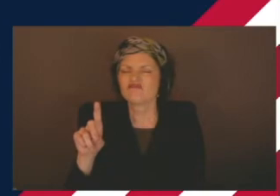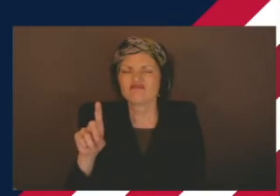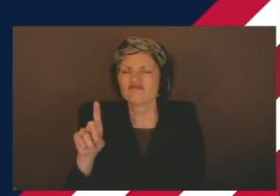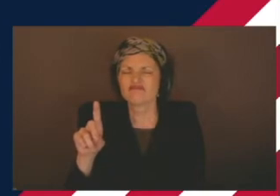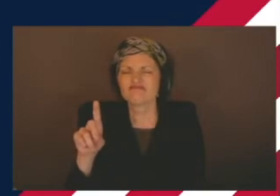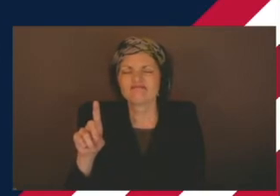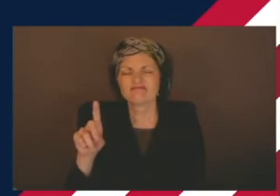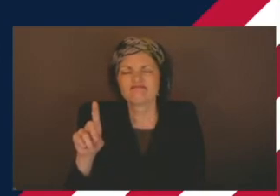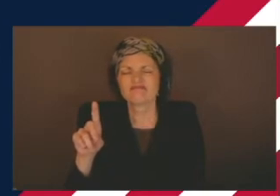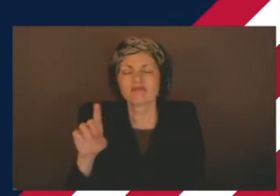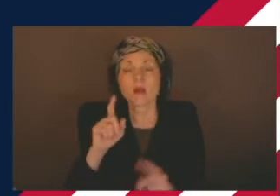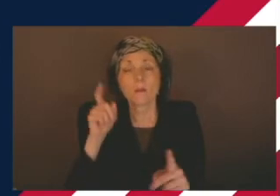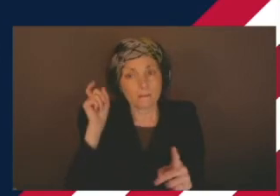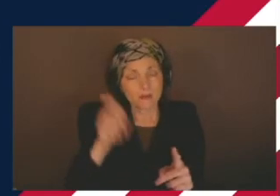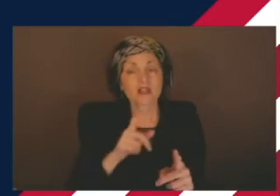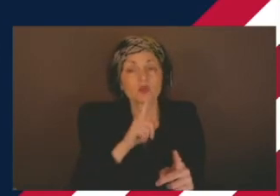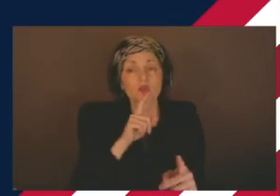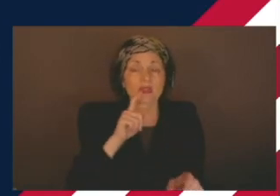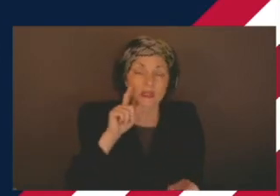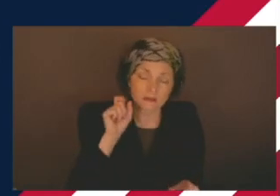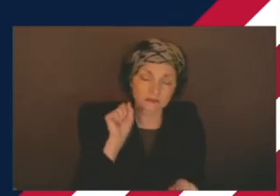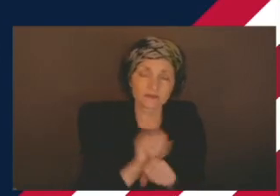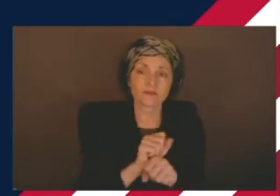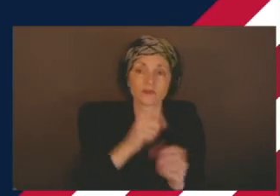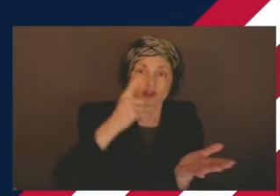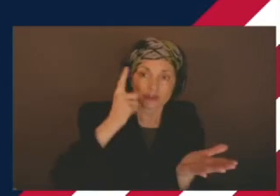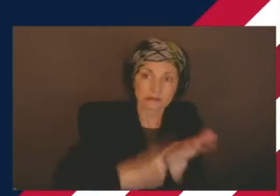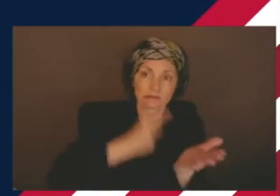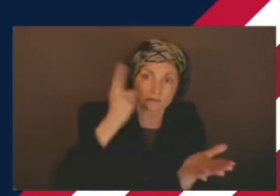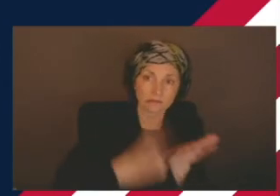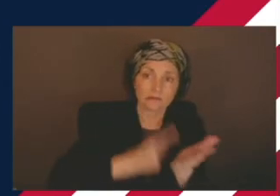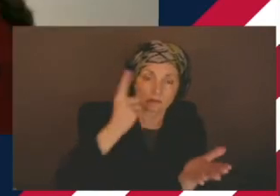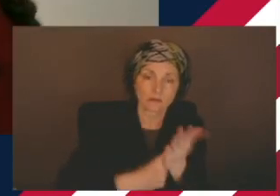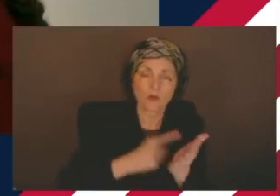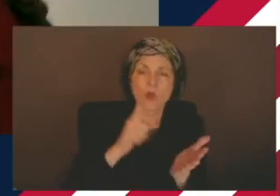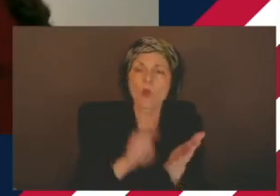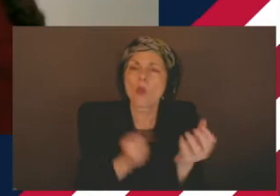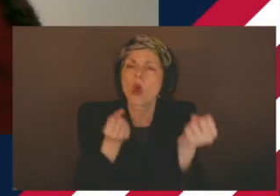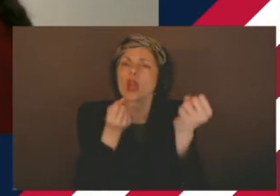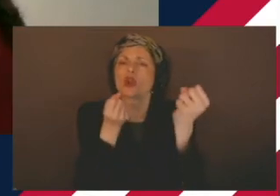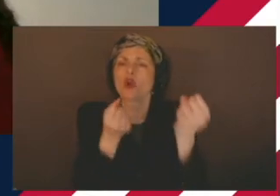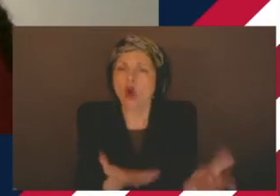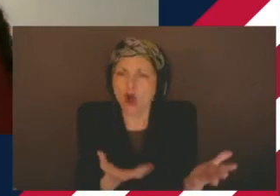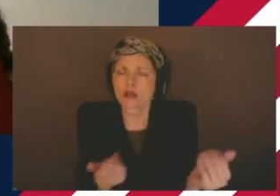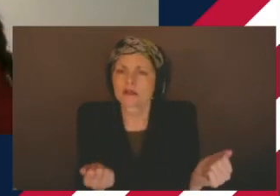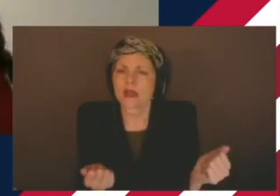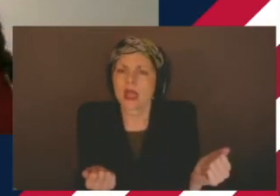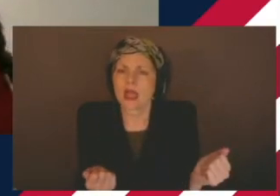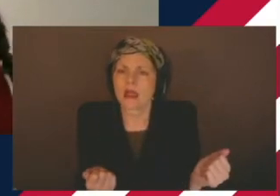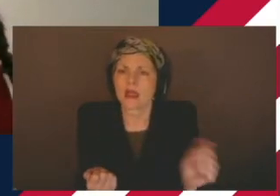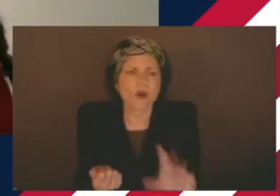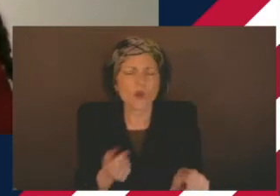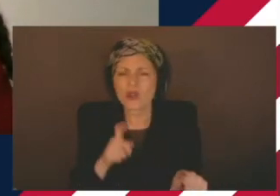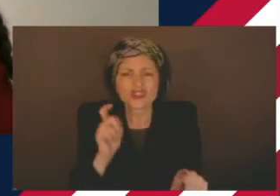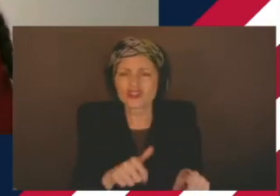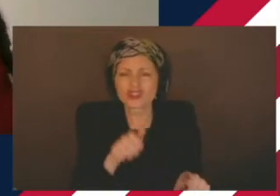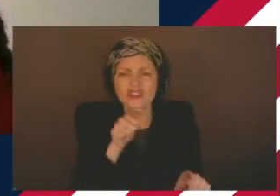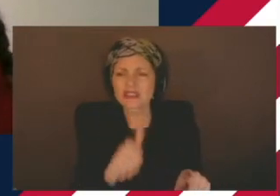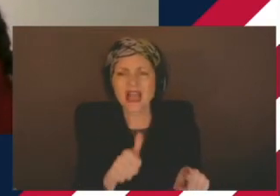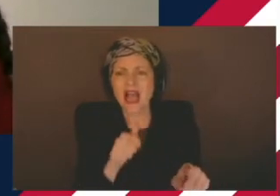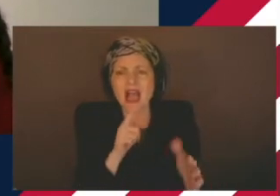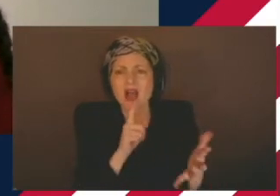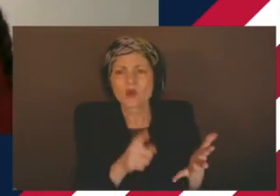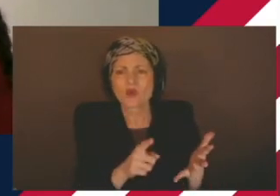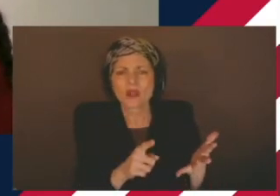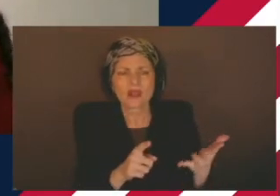when we talk about gun violence and what really causes that. We shouldn't be desensitizing young kids to sit in a corner for a shooter to come in and